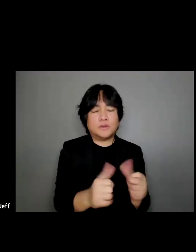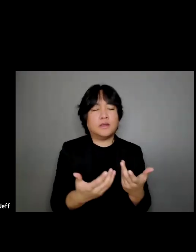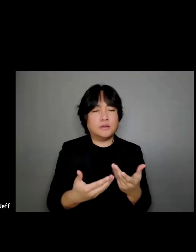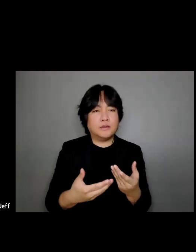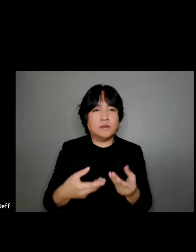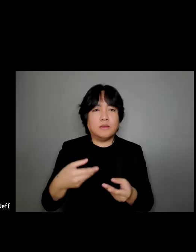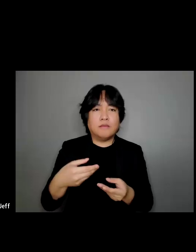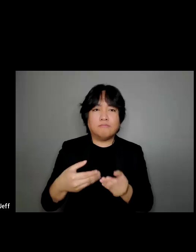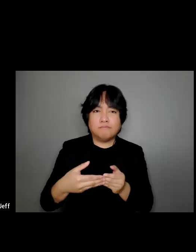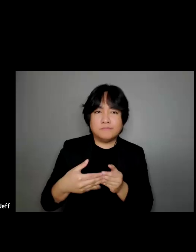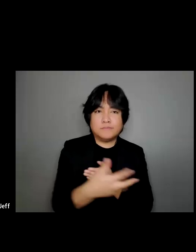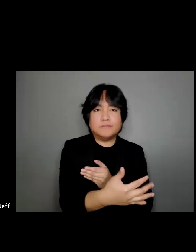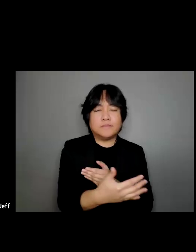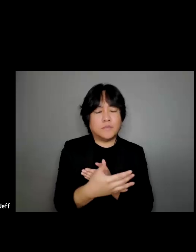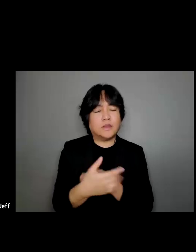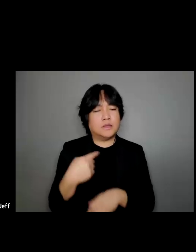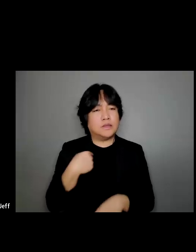decolonization can even be achieved.